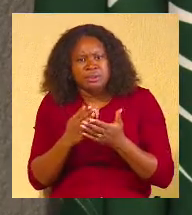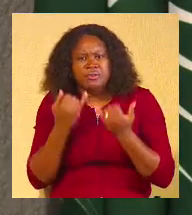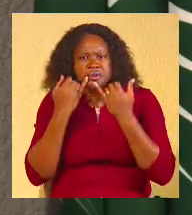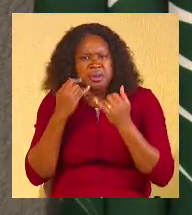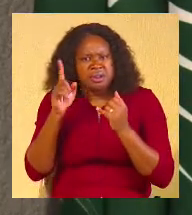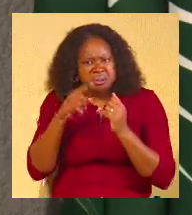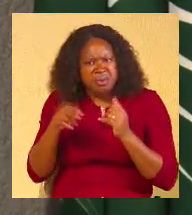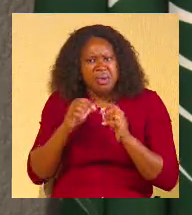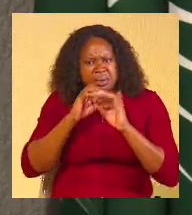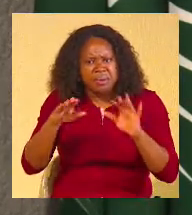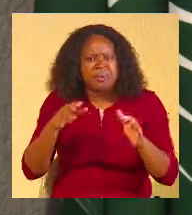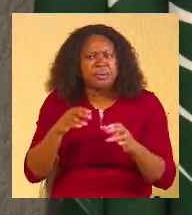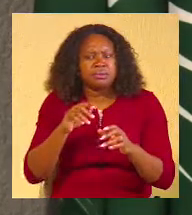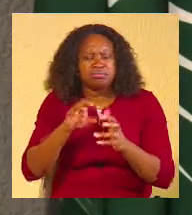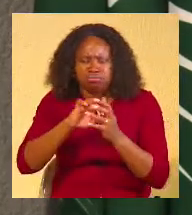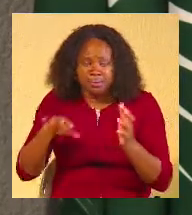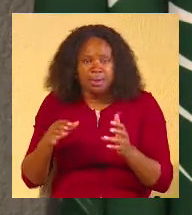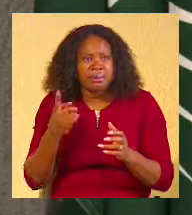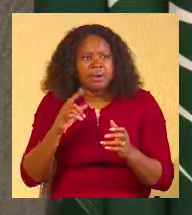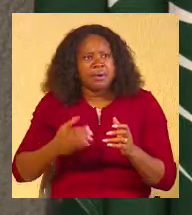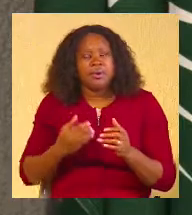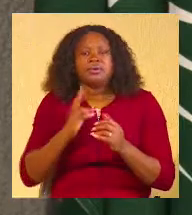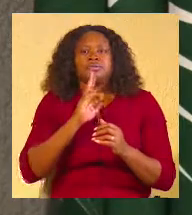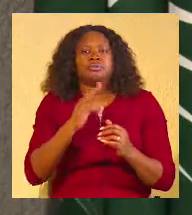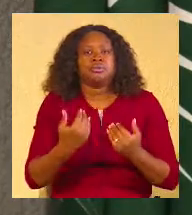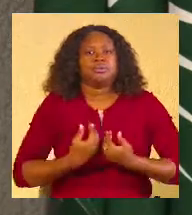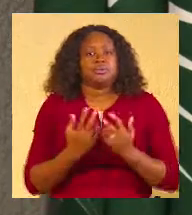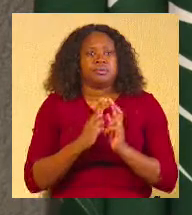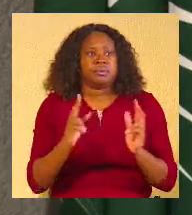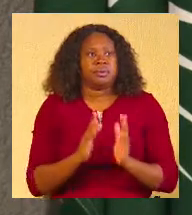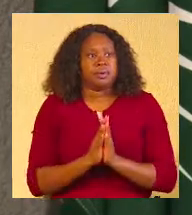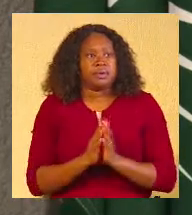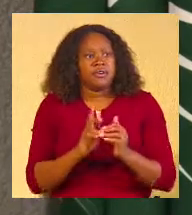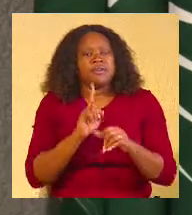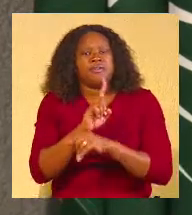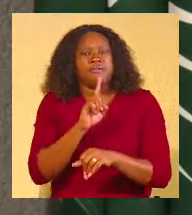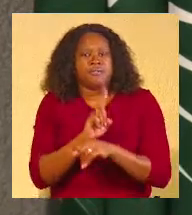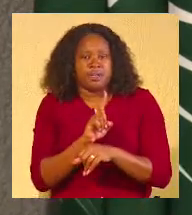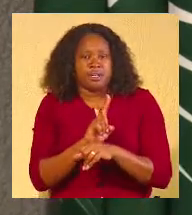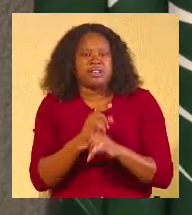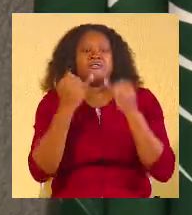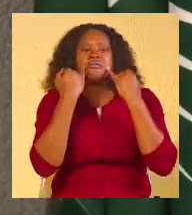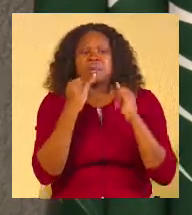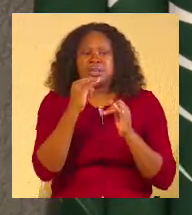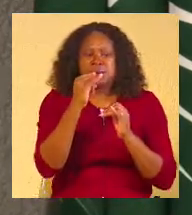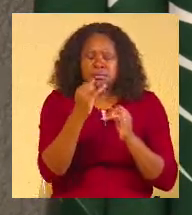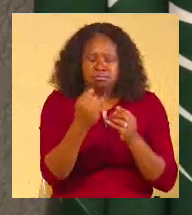that is out there. But again, I want to assure young people, check your source of information. Please. Because you